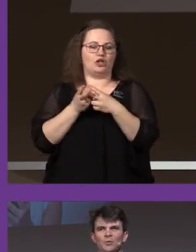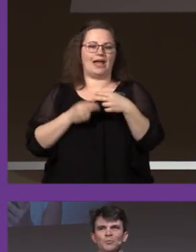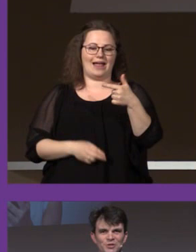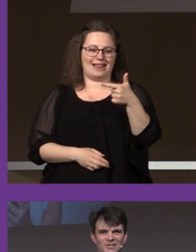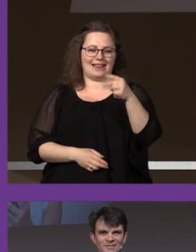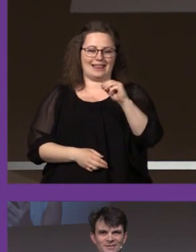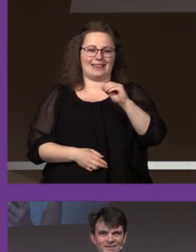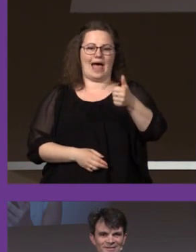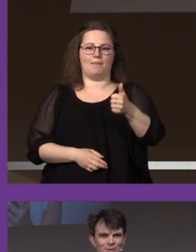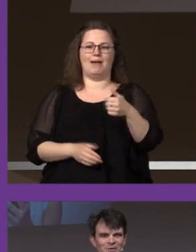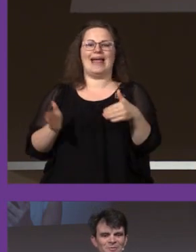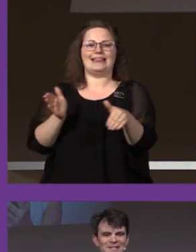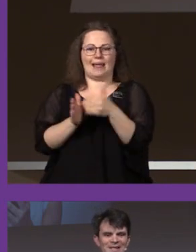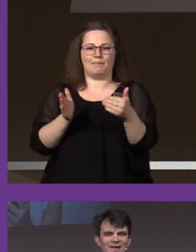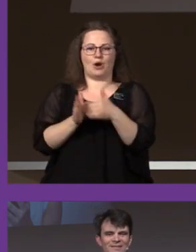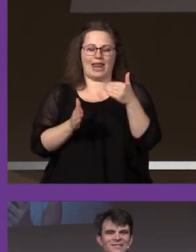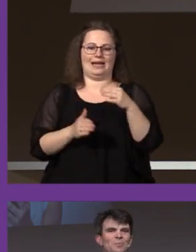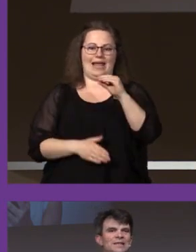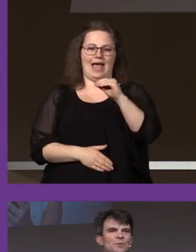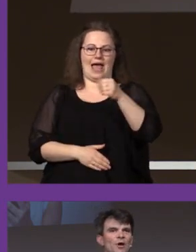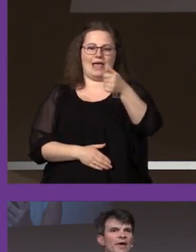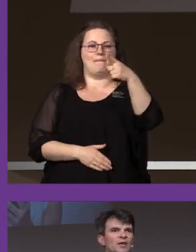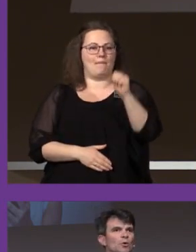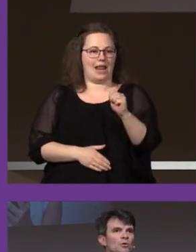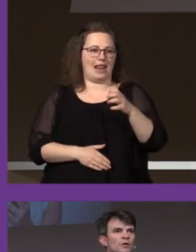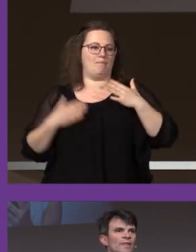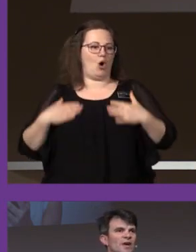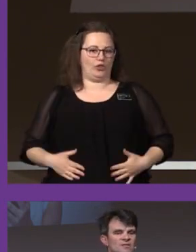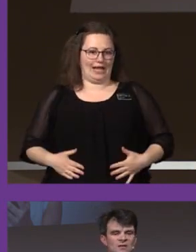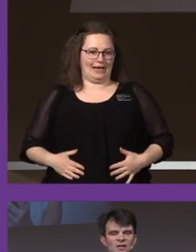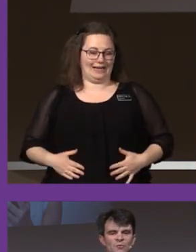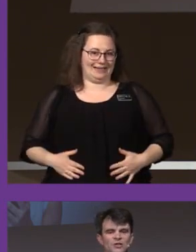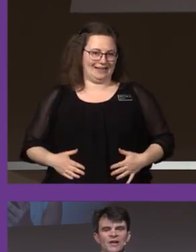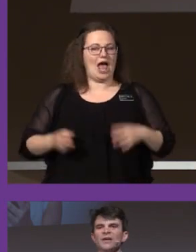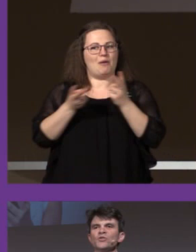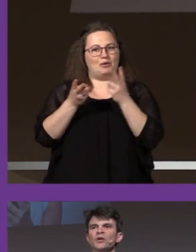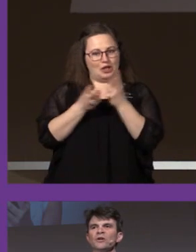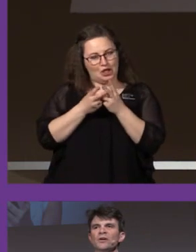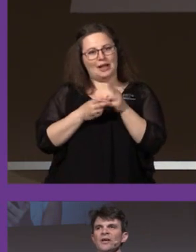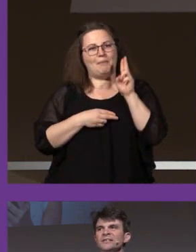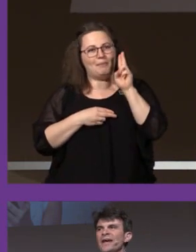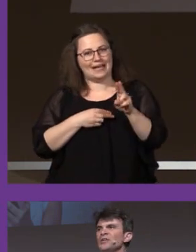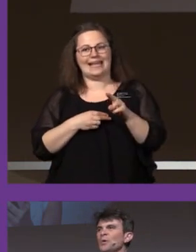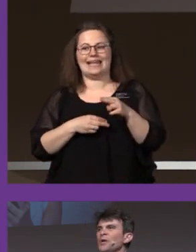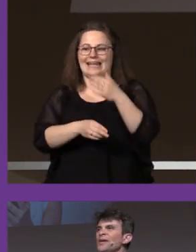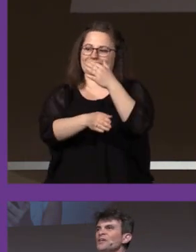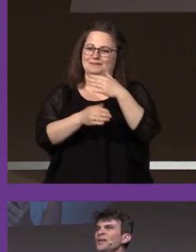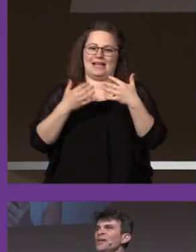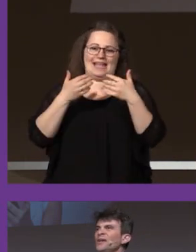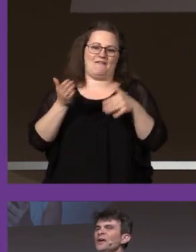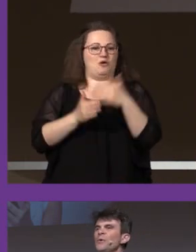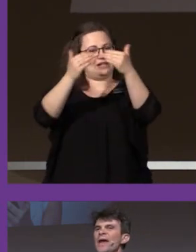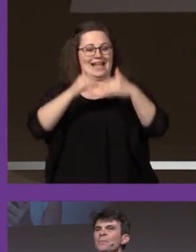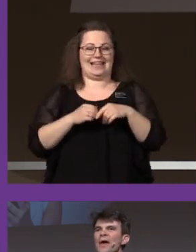temporarily able-bodied, which means that disability will get you all in the end, which is kind of true. You know, it's an aging